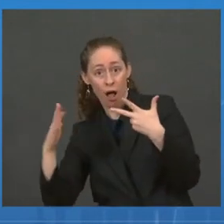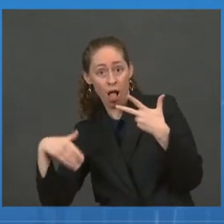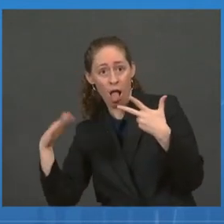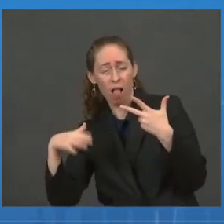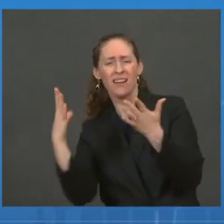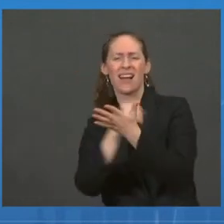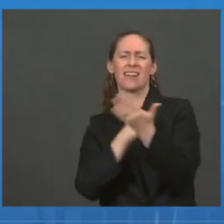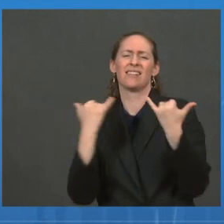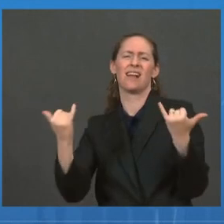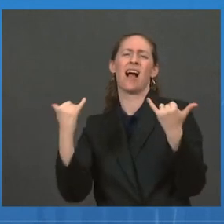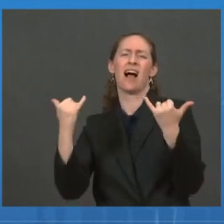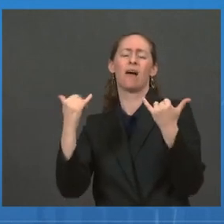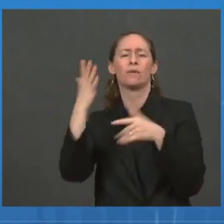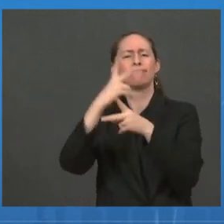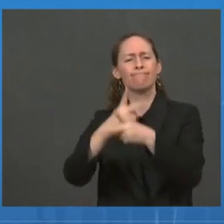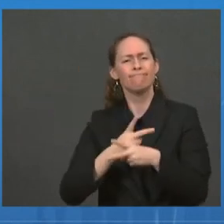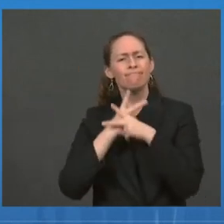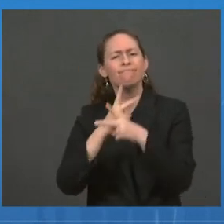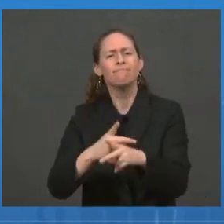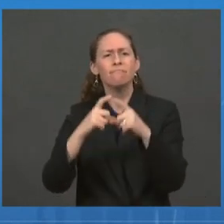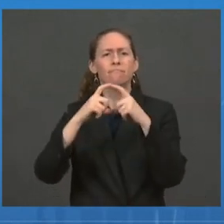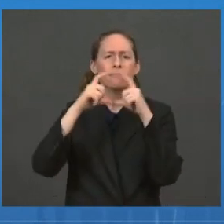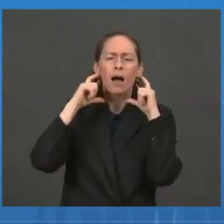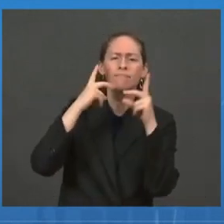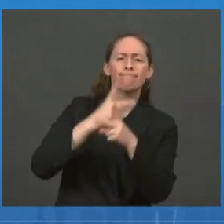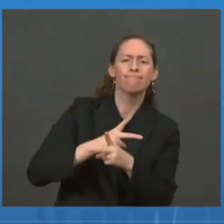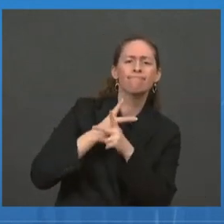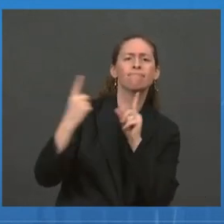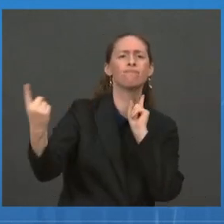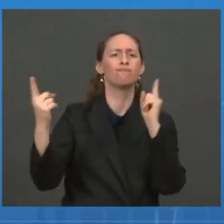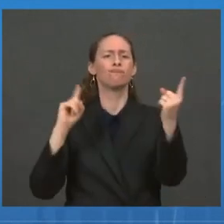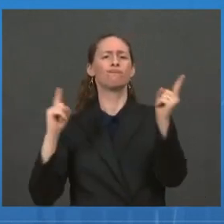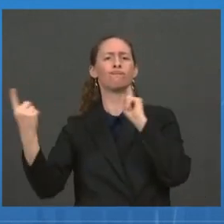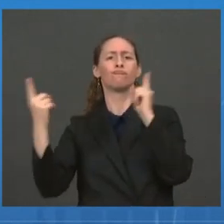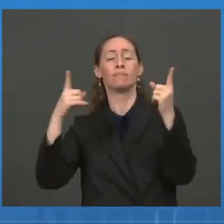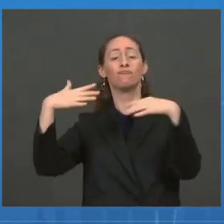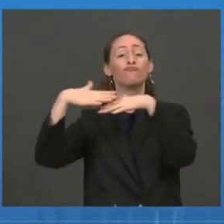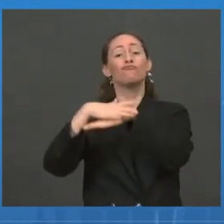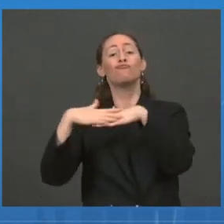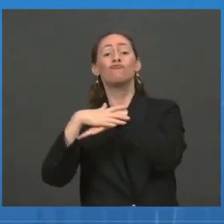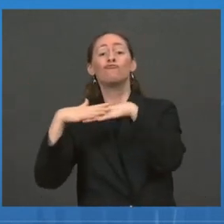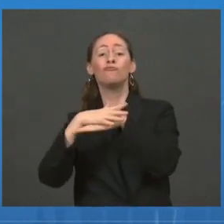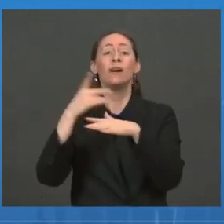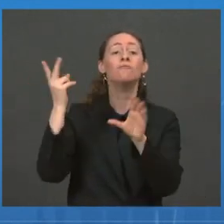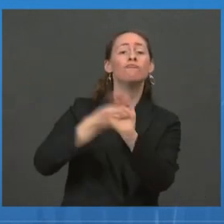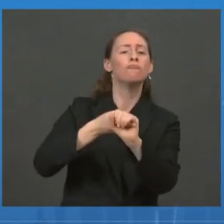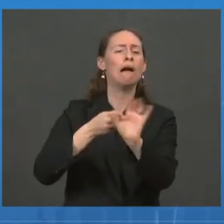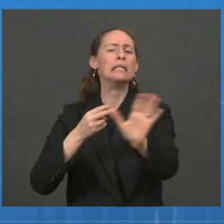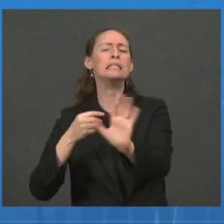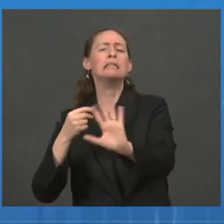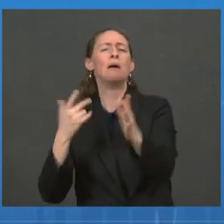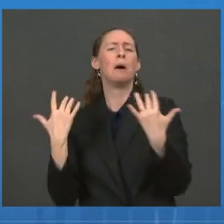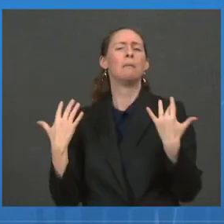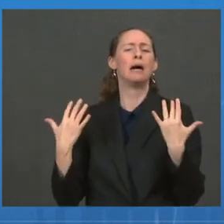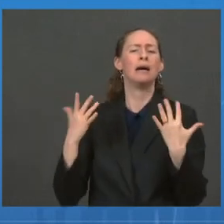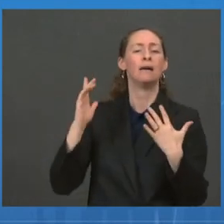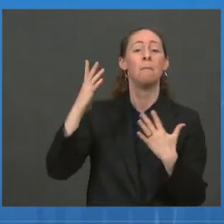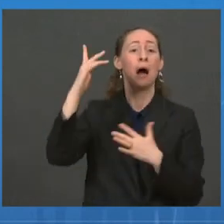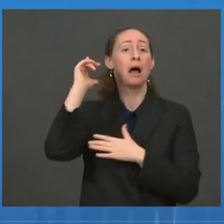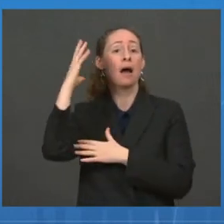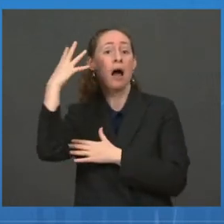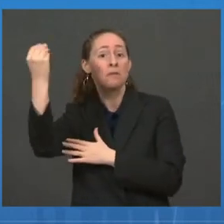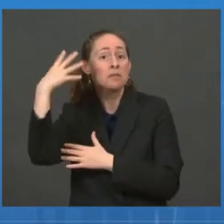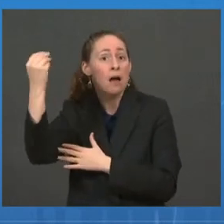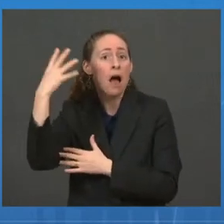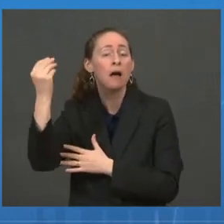crowds and poorly ventilated spaces choose outdoors rather than indoors keep your distance wash your hands test and